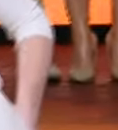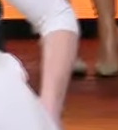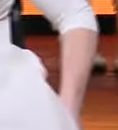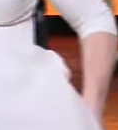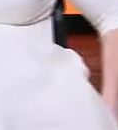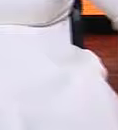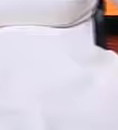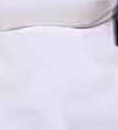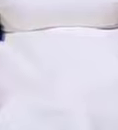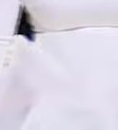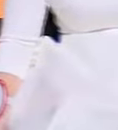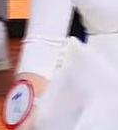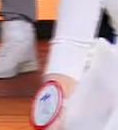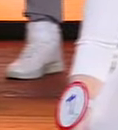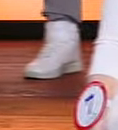grows colder.